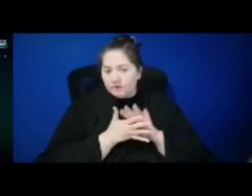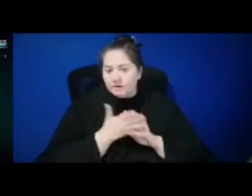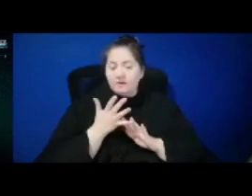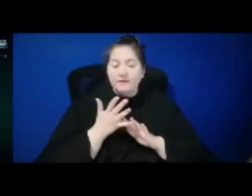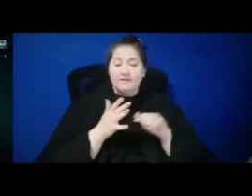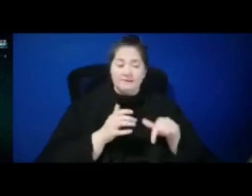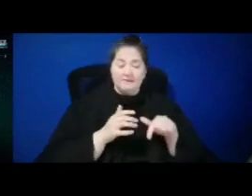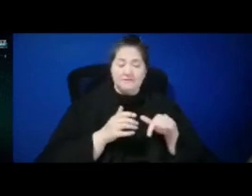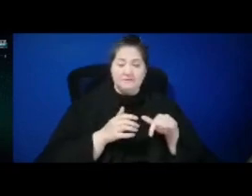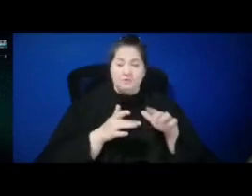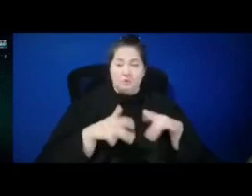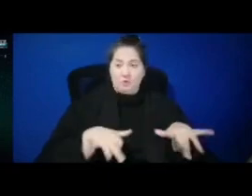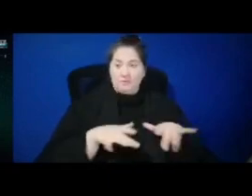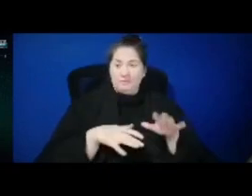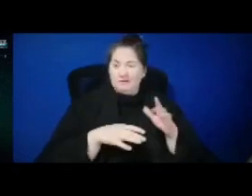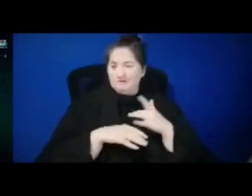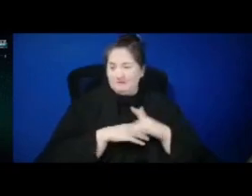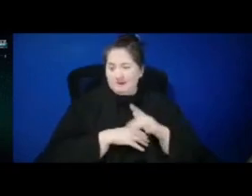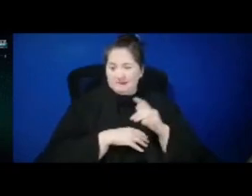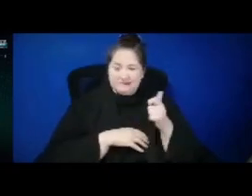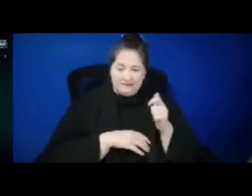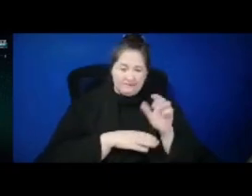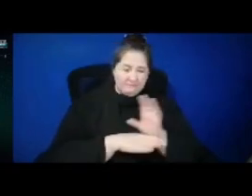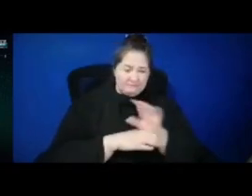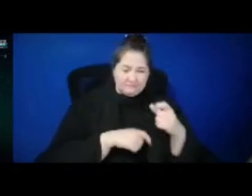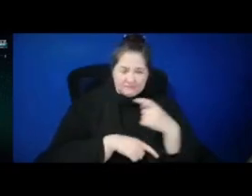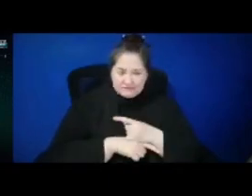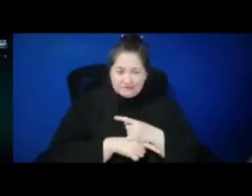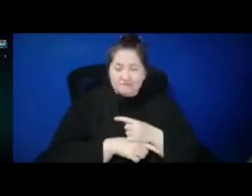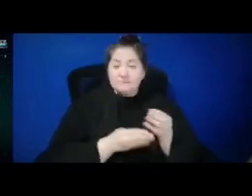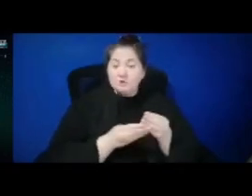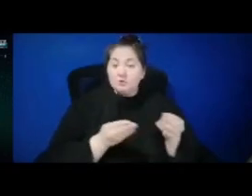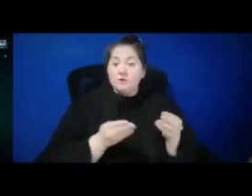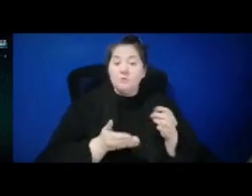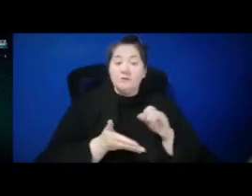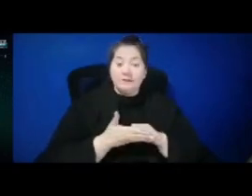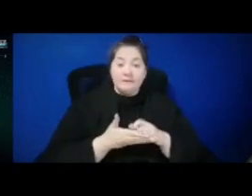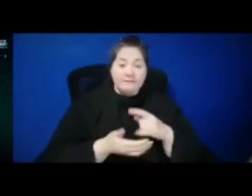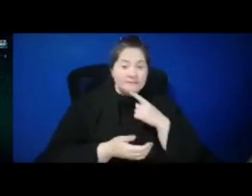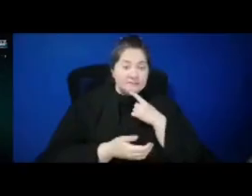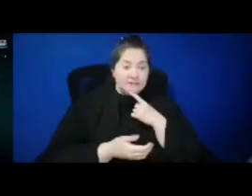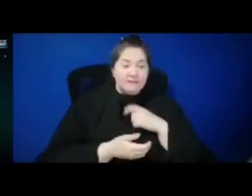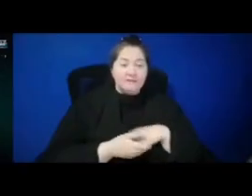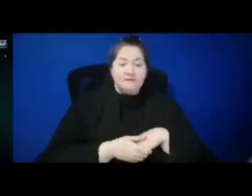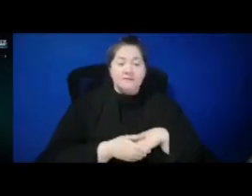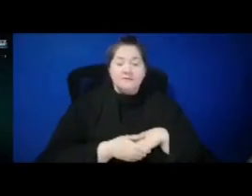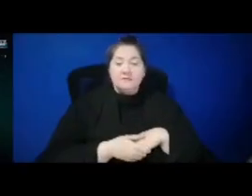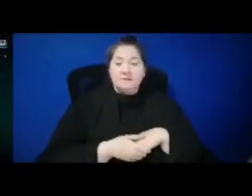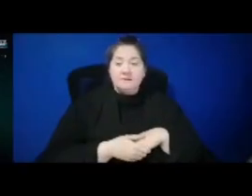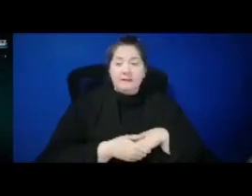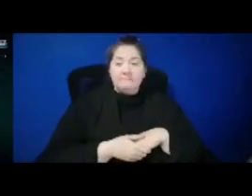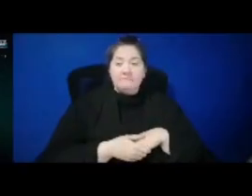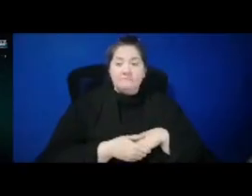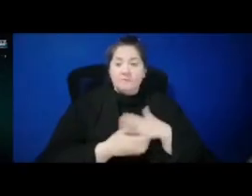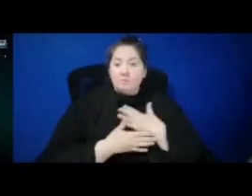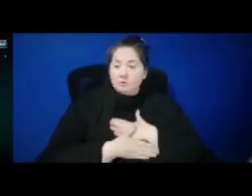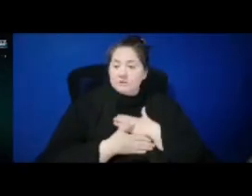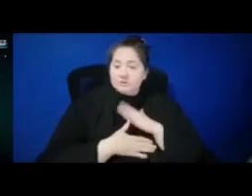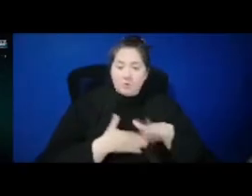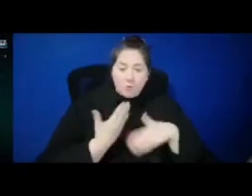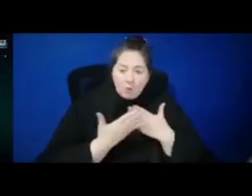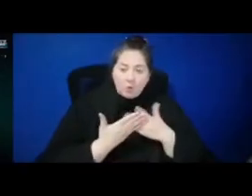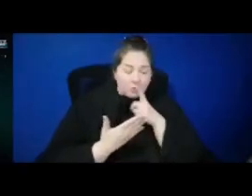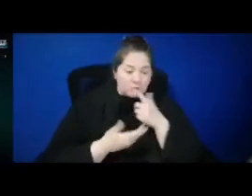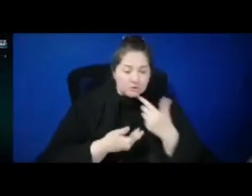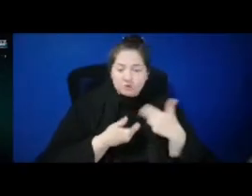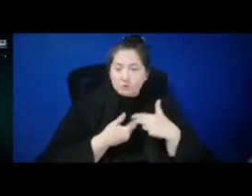about 10 business days along with the materials. And with that said, I really want to say I appreciate everyone who came